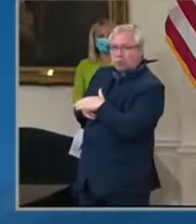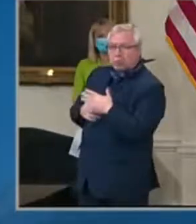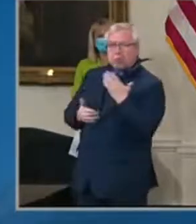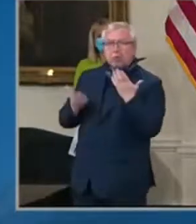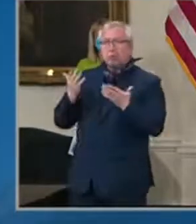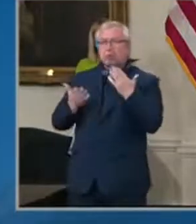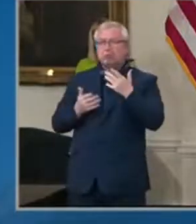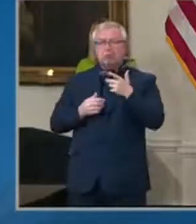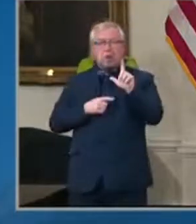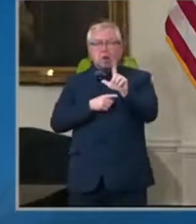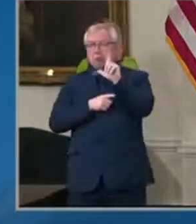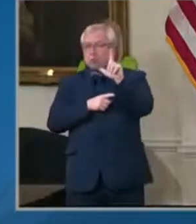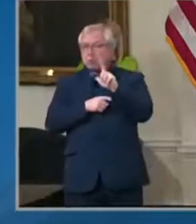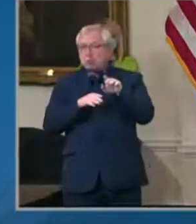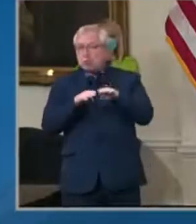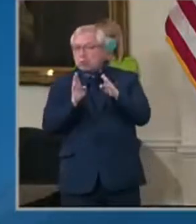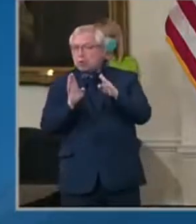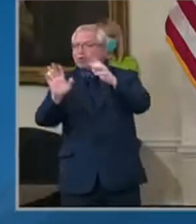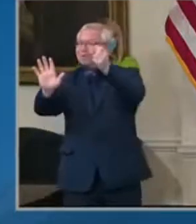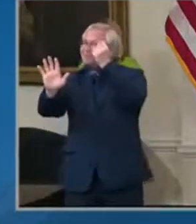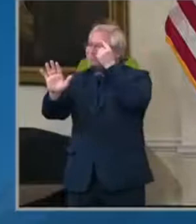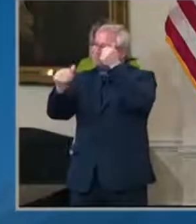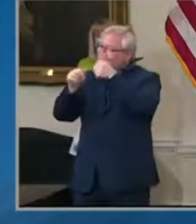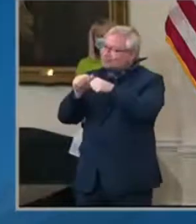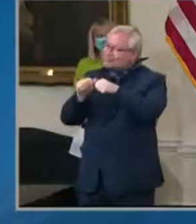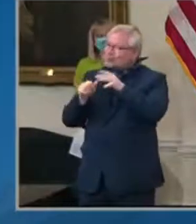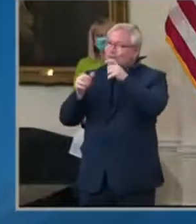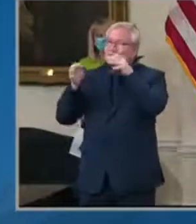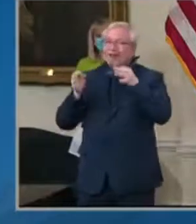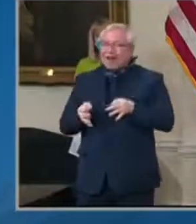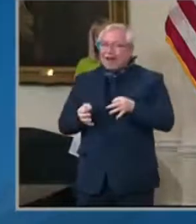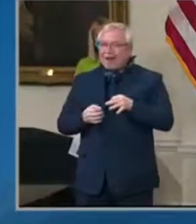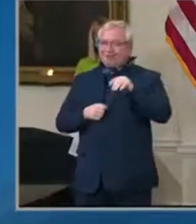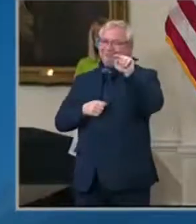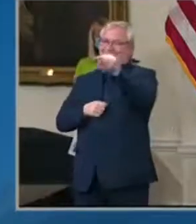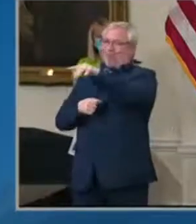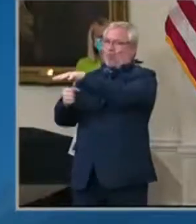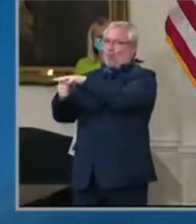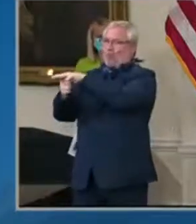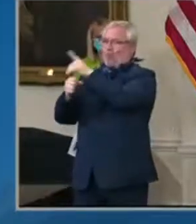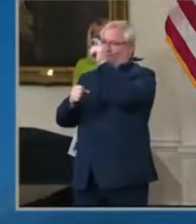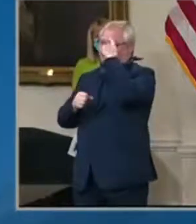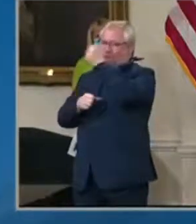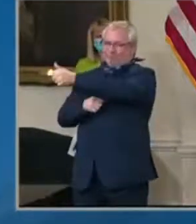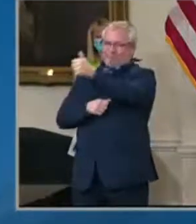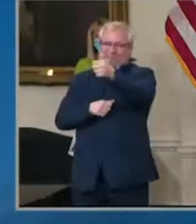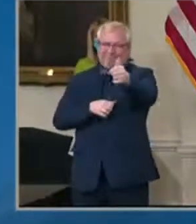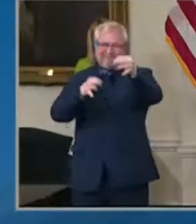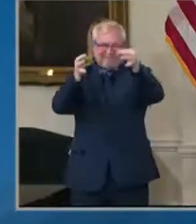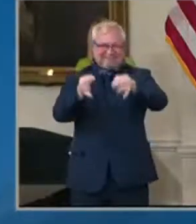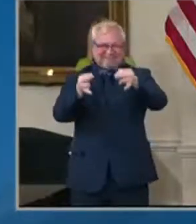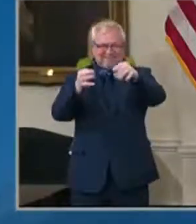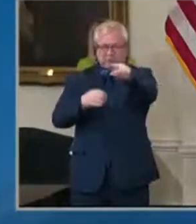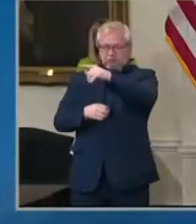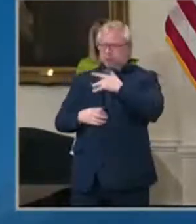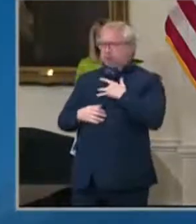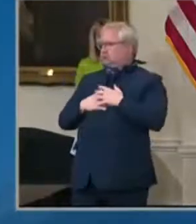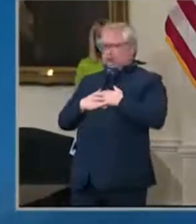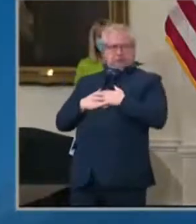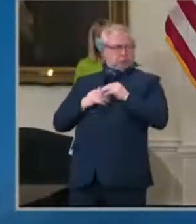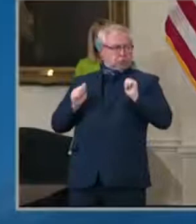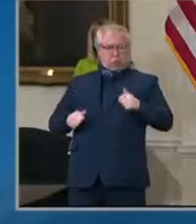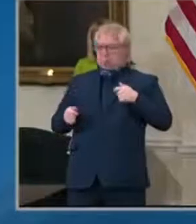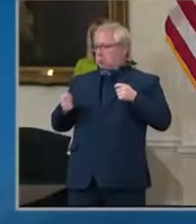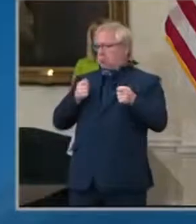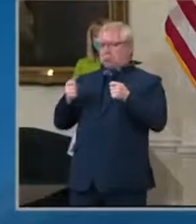they deemed that appropriate safety protocols could be followed. These decisions would be based on the